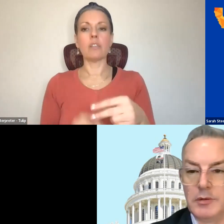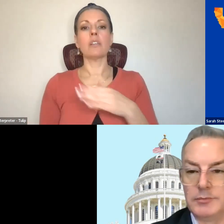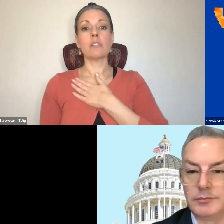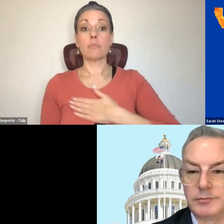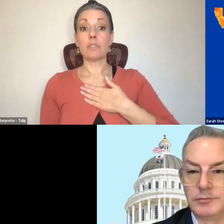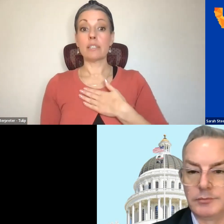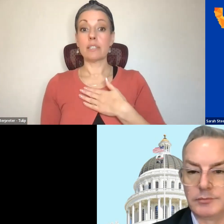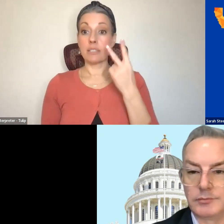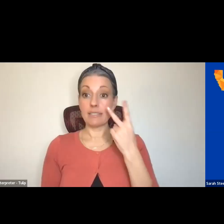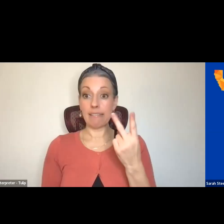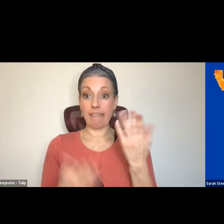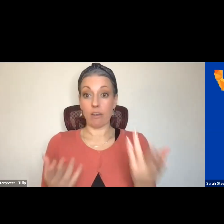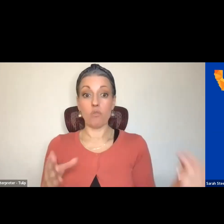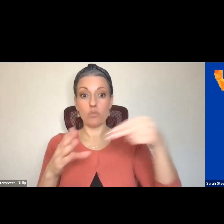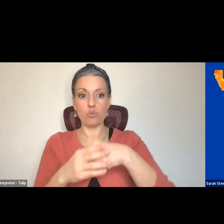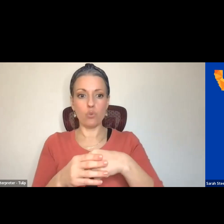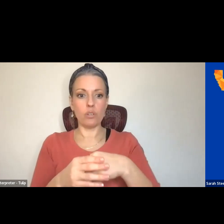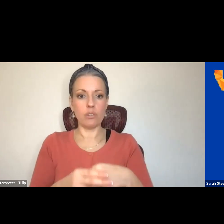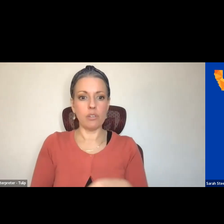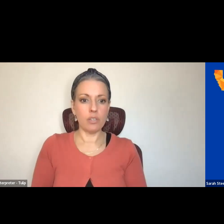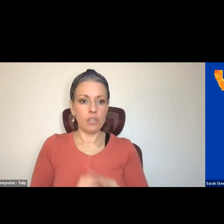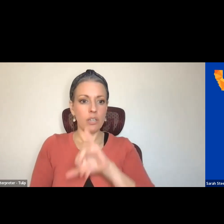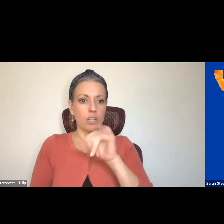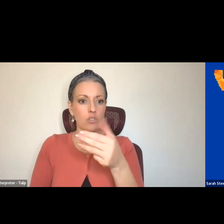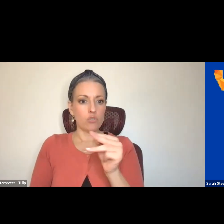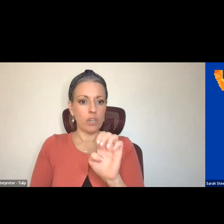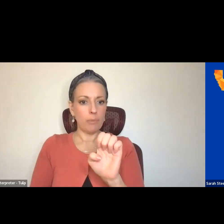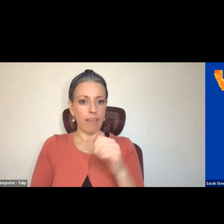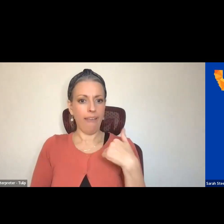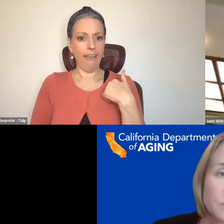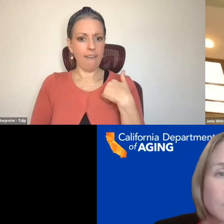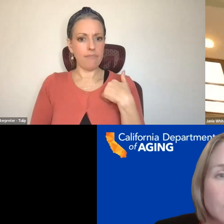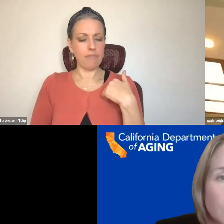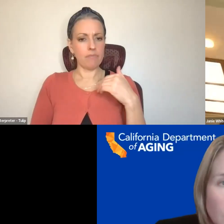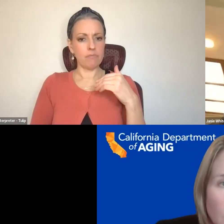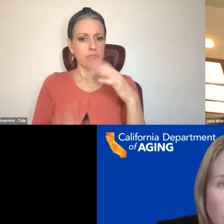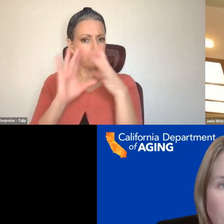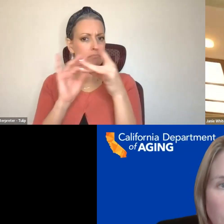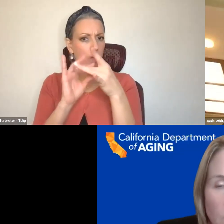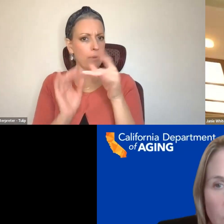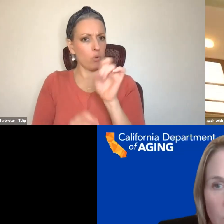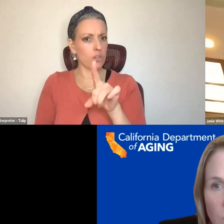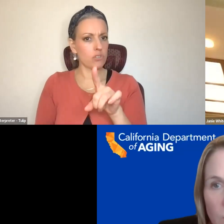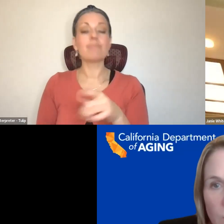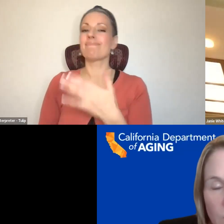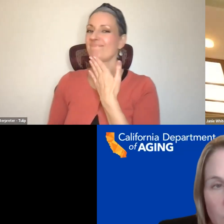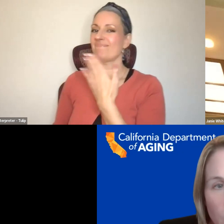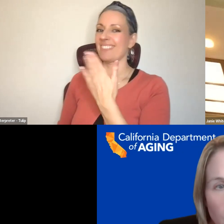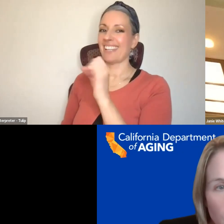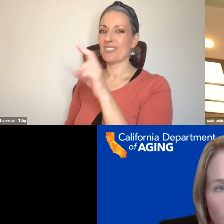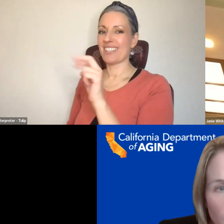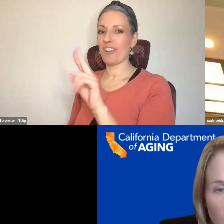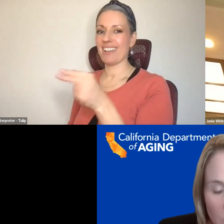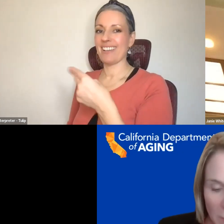that we're here joined by Janie Whiteford. And Janie, you have a comment or a question? Thanks very much, Sarah.